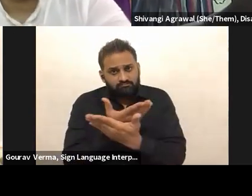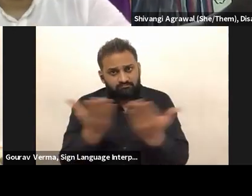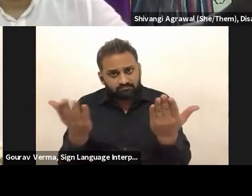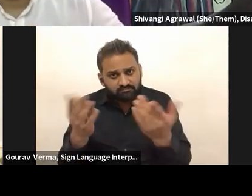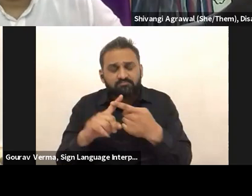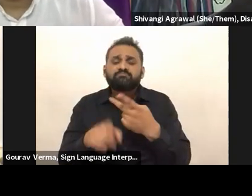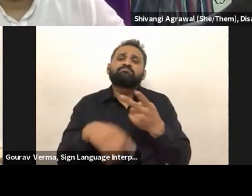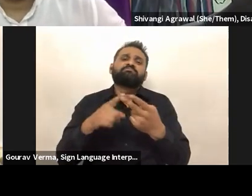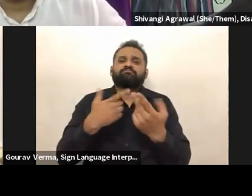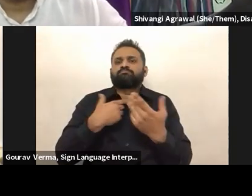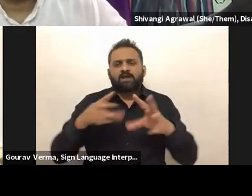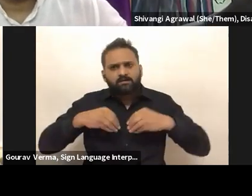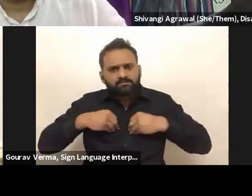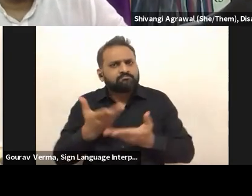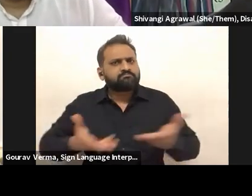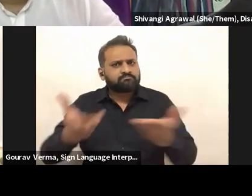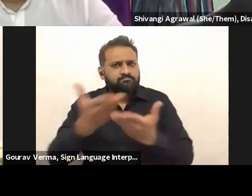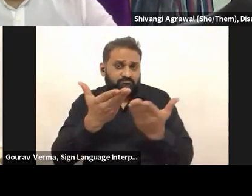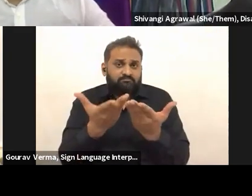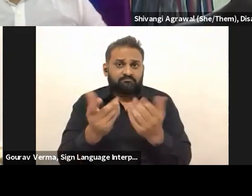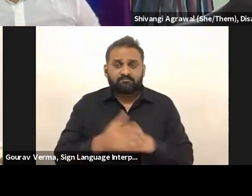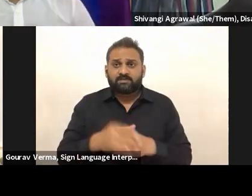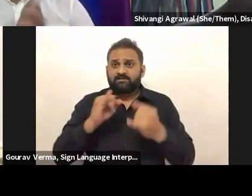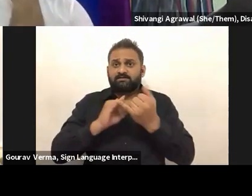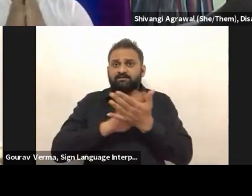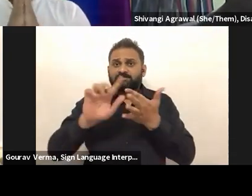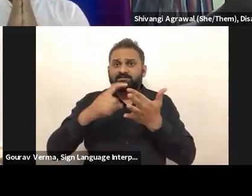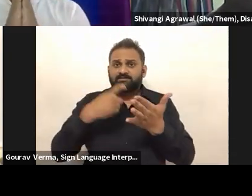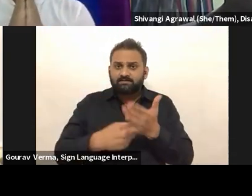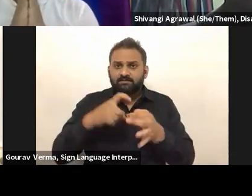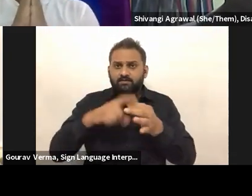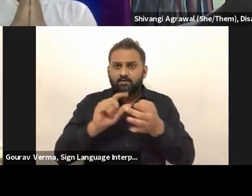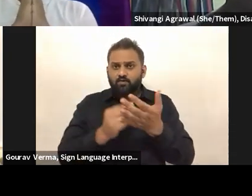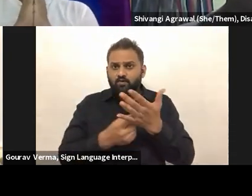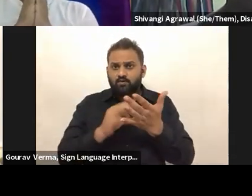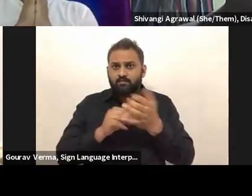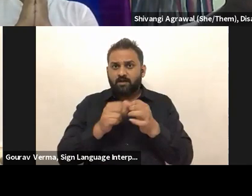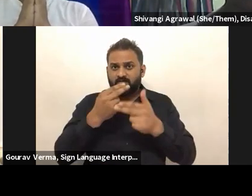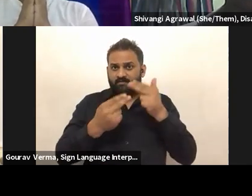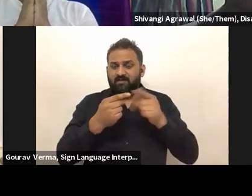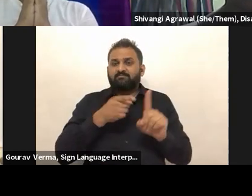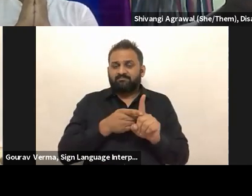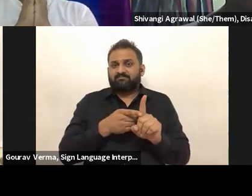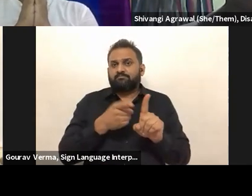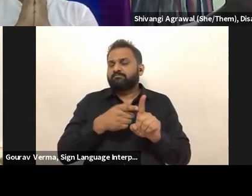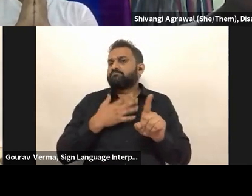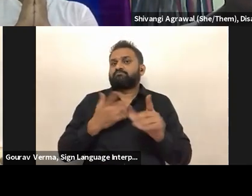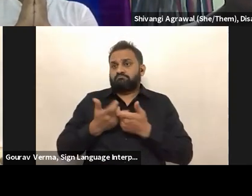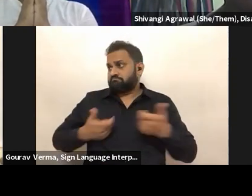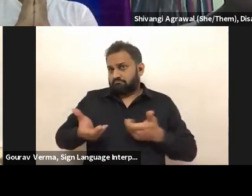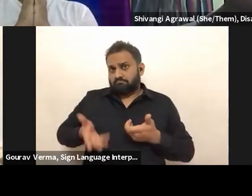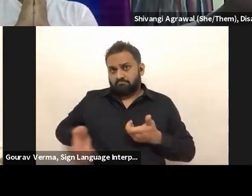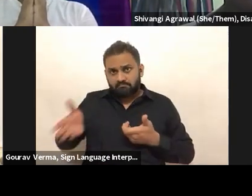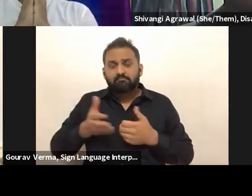Korma, my existence in the world, my existence on this panel is